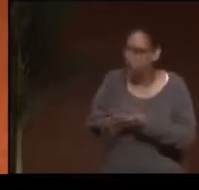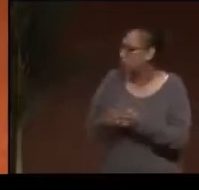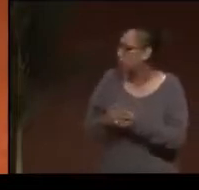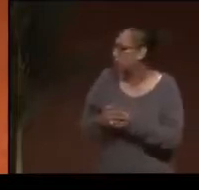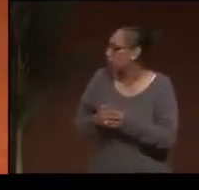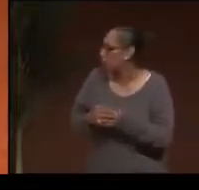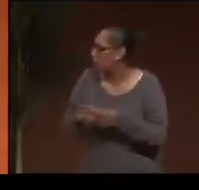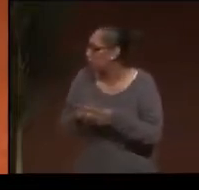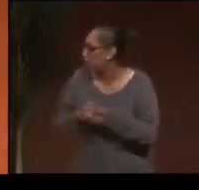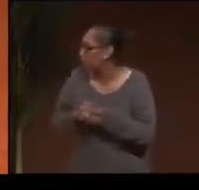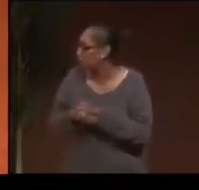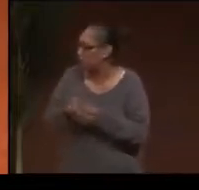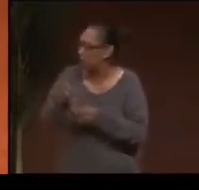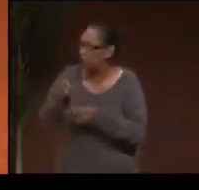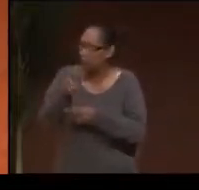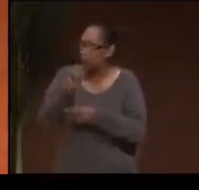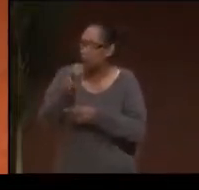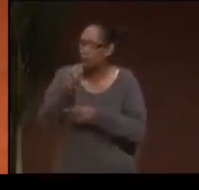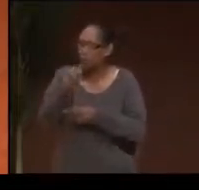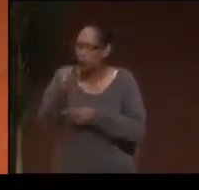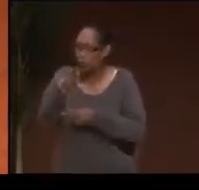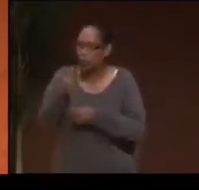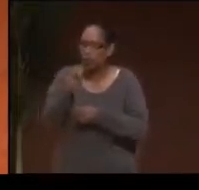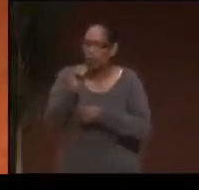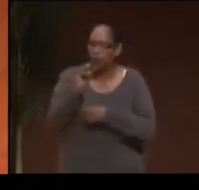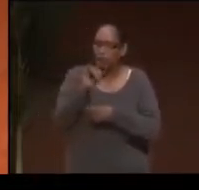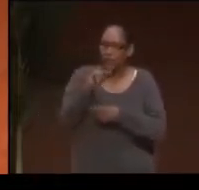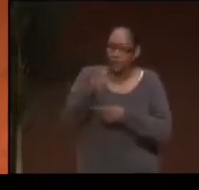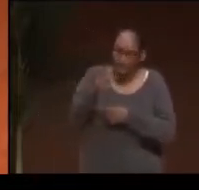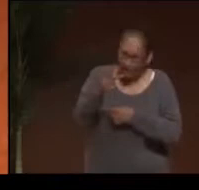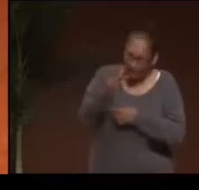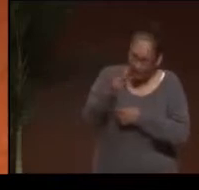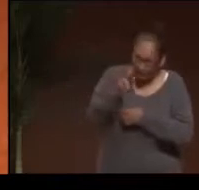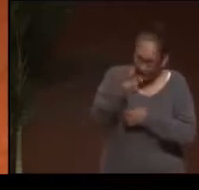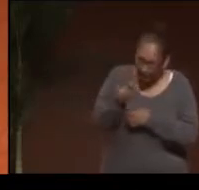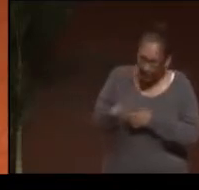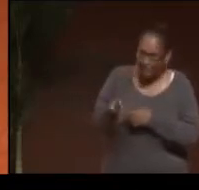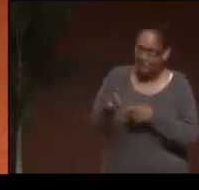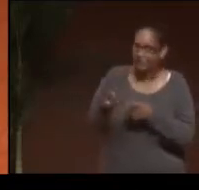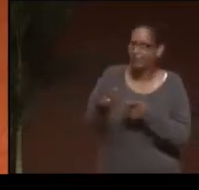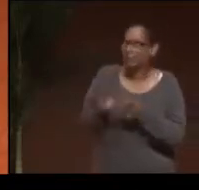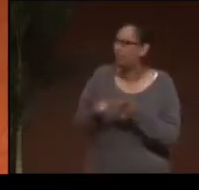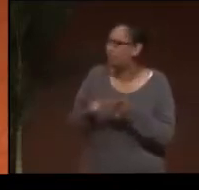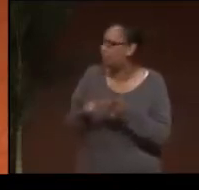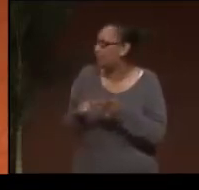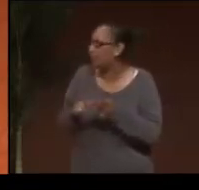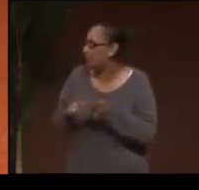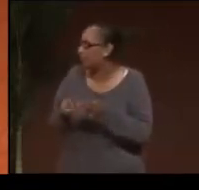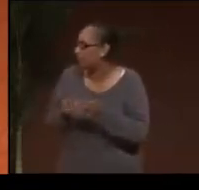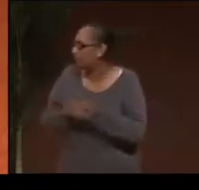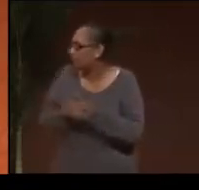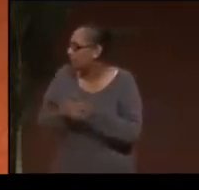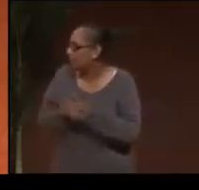Borrero, Warichi Soto, who's here, Ture Dominguez, Miguel Sague, Carolyn Melendez, Casibel Pil